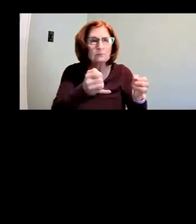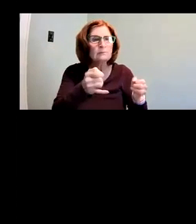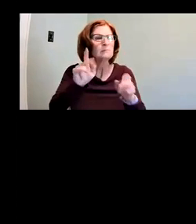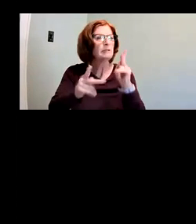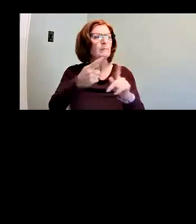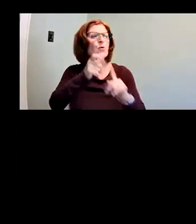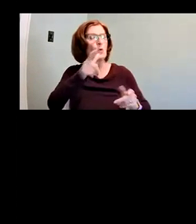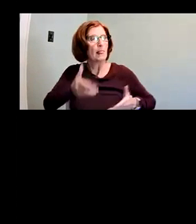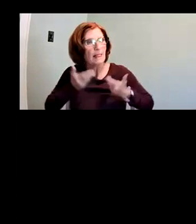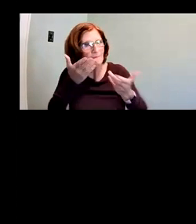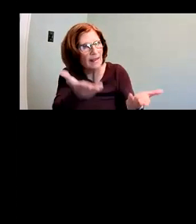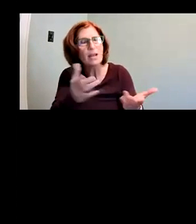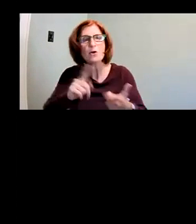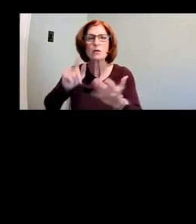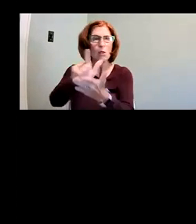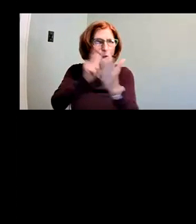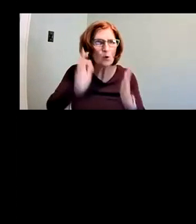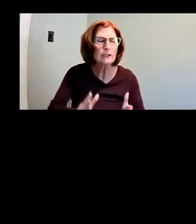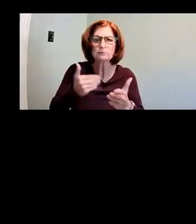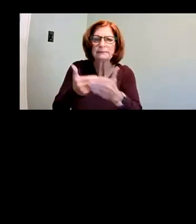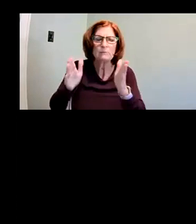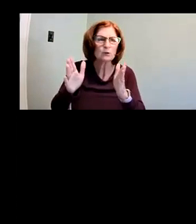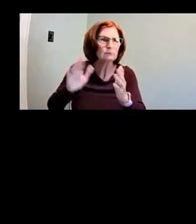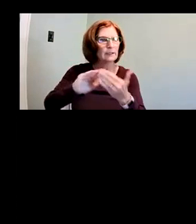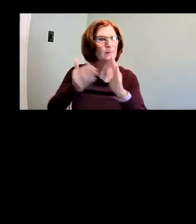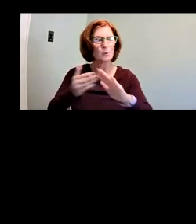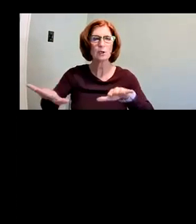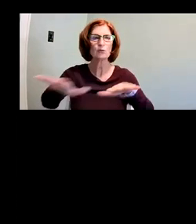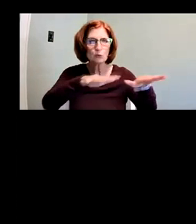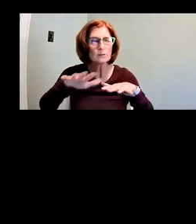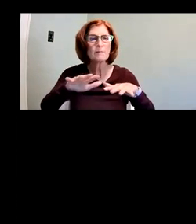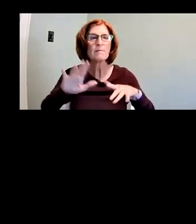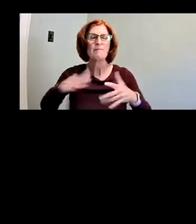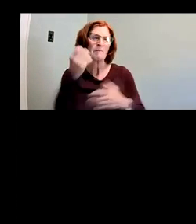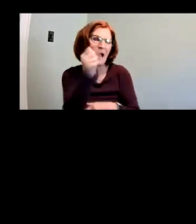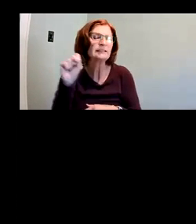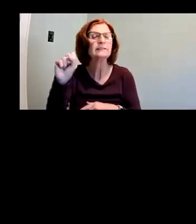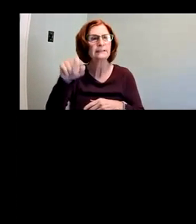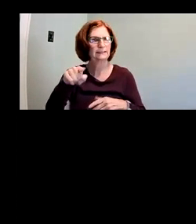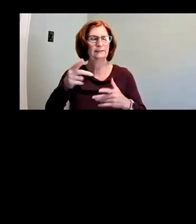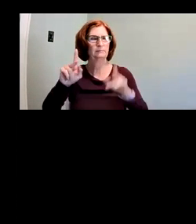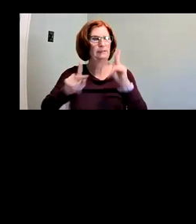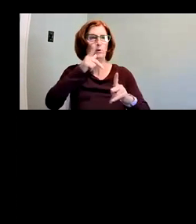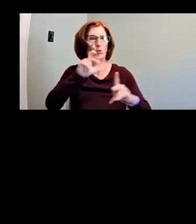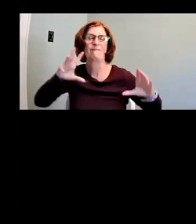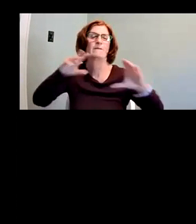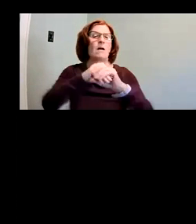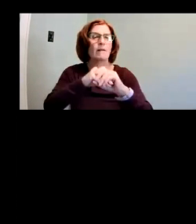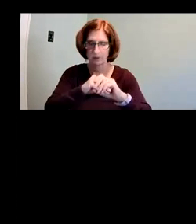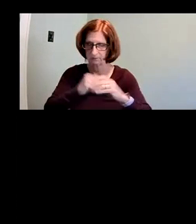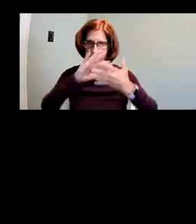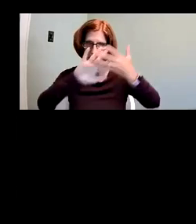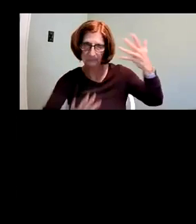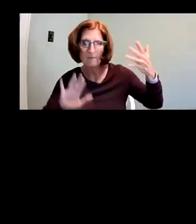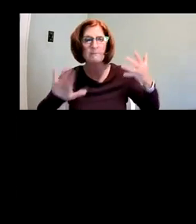citywide attorneys, CDCs, neighborhood community groups, grassroots activists, practitioners, and more. Those